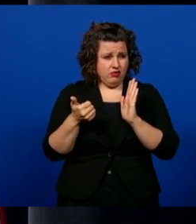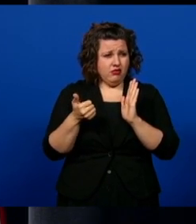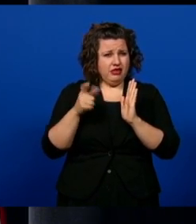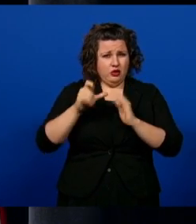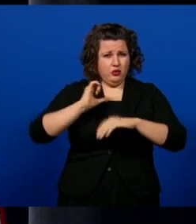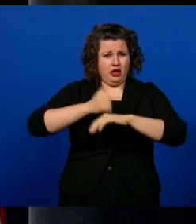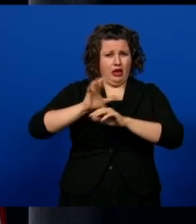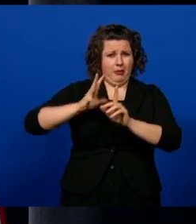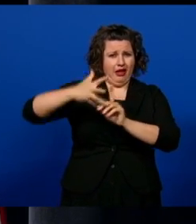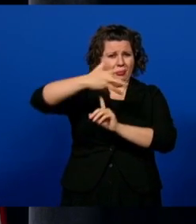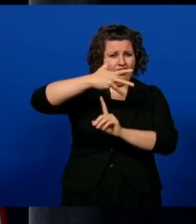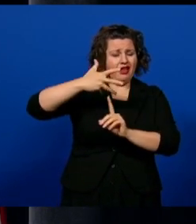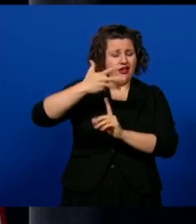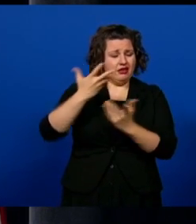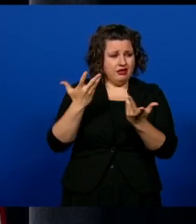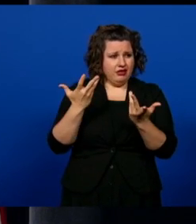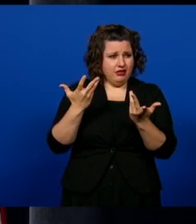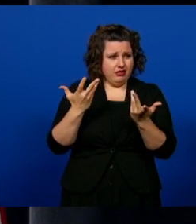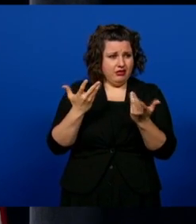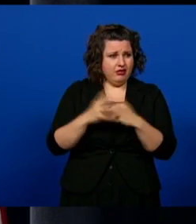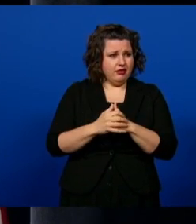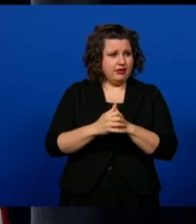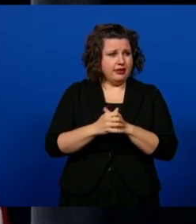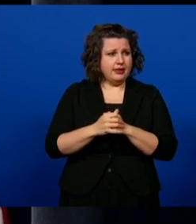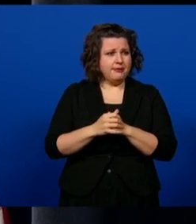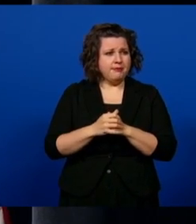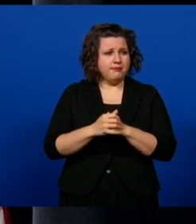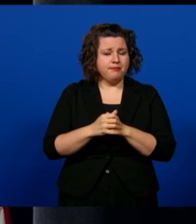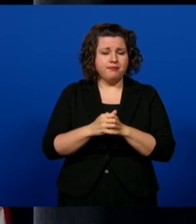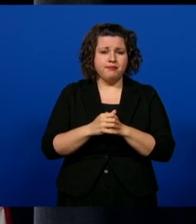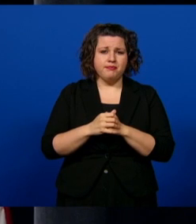into what we're looking at when we're working with school districts?